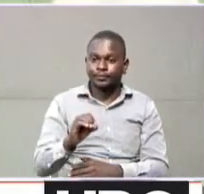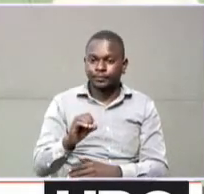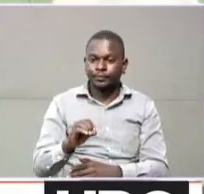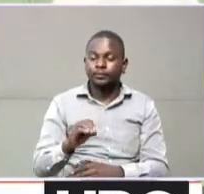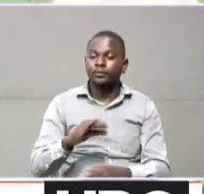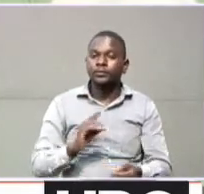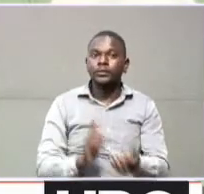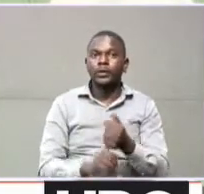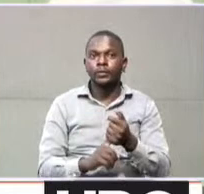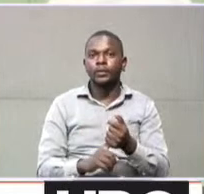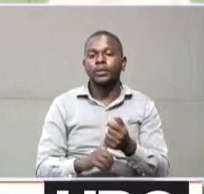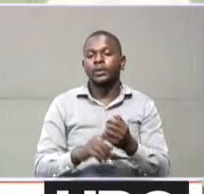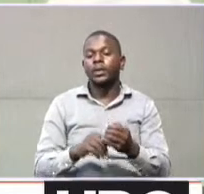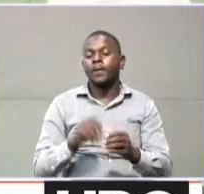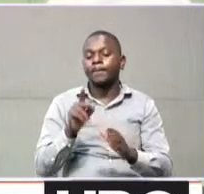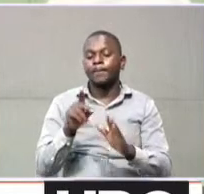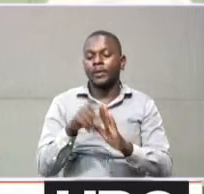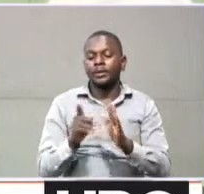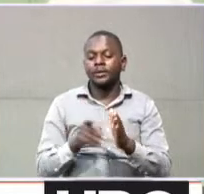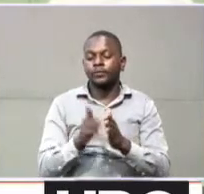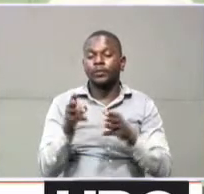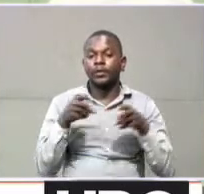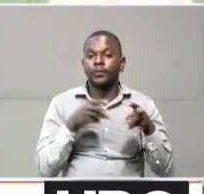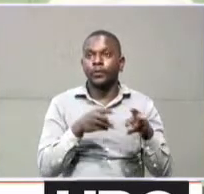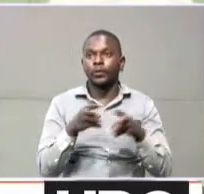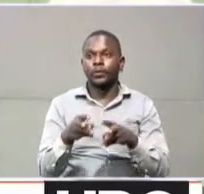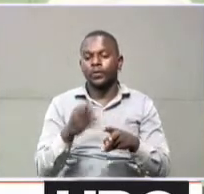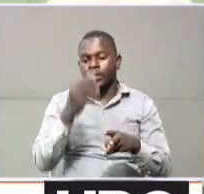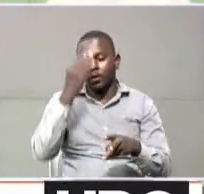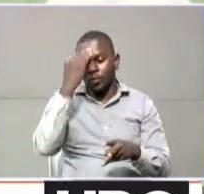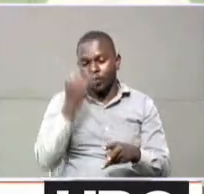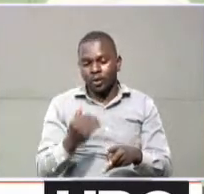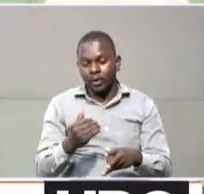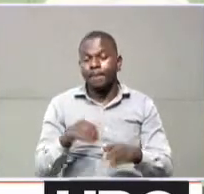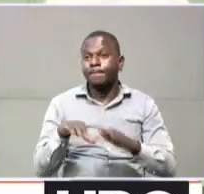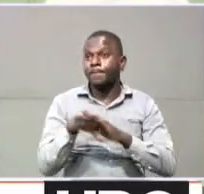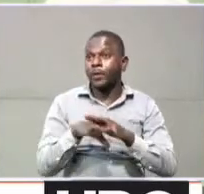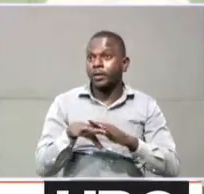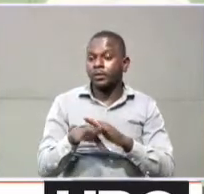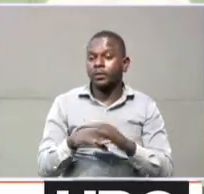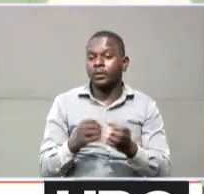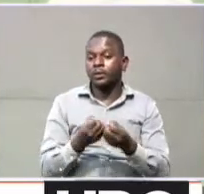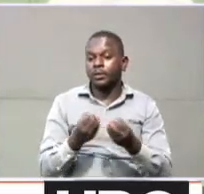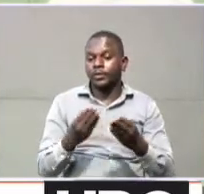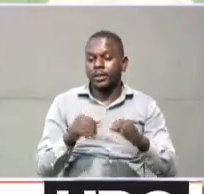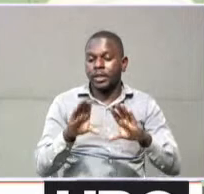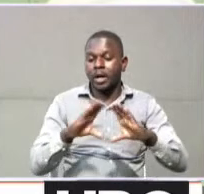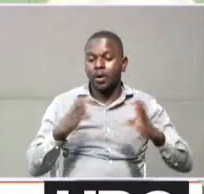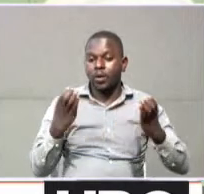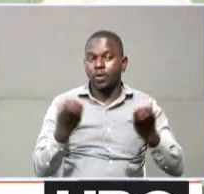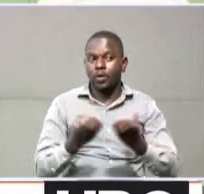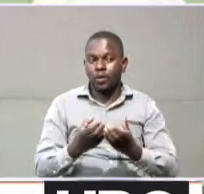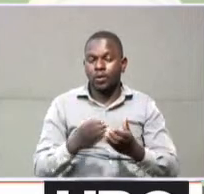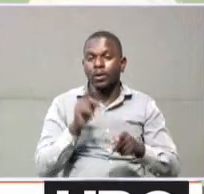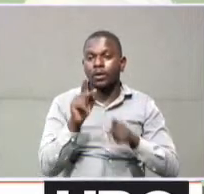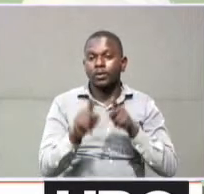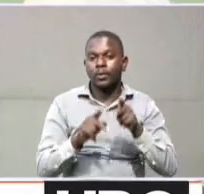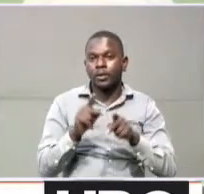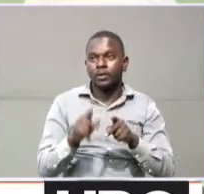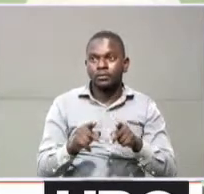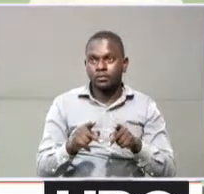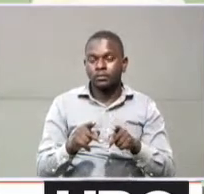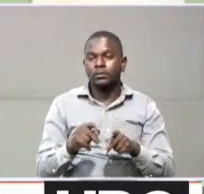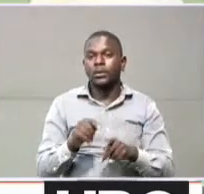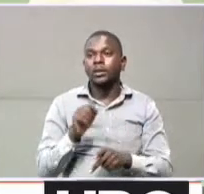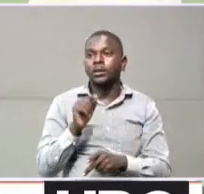beneficiaries of the parish development photo because basically in most of our communities people are